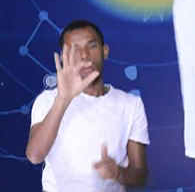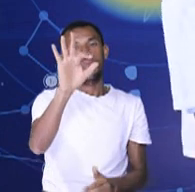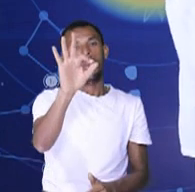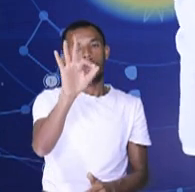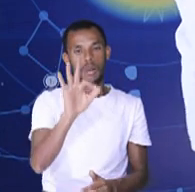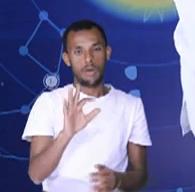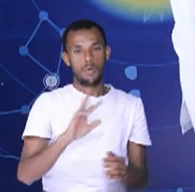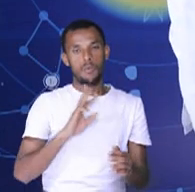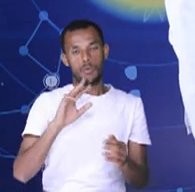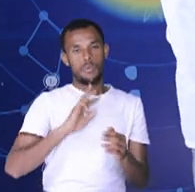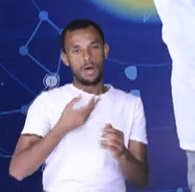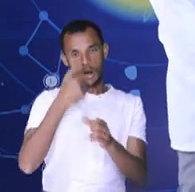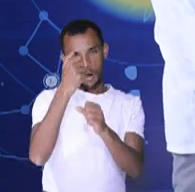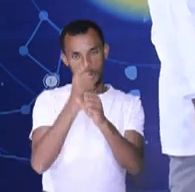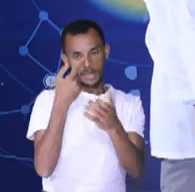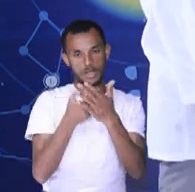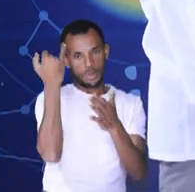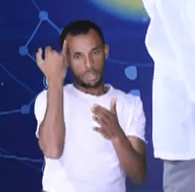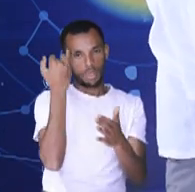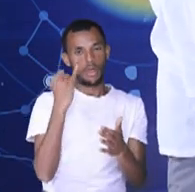9. So you can apply this theorem.